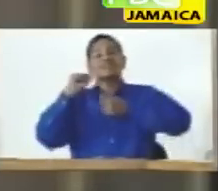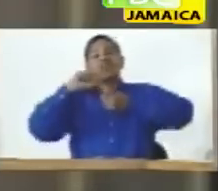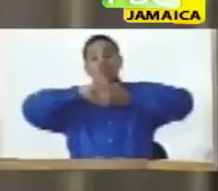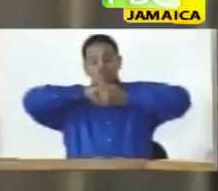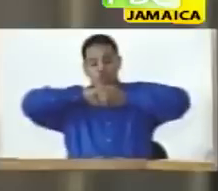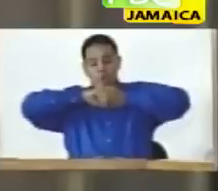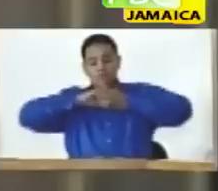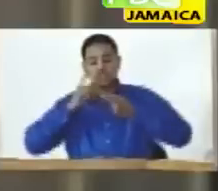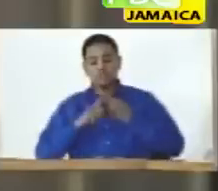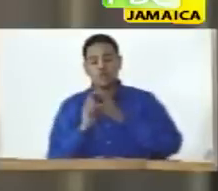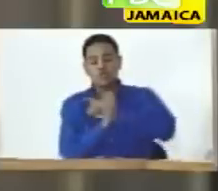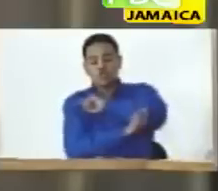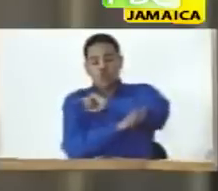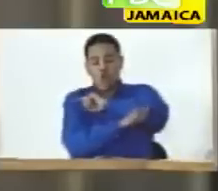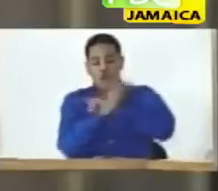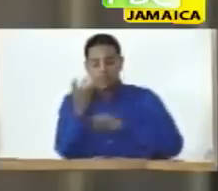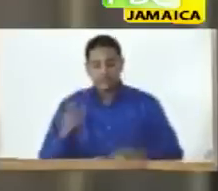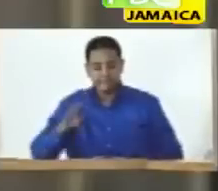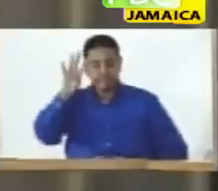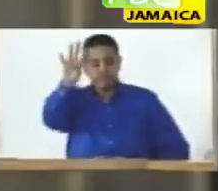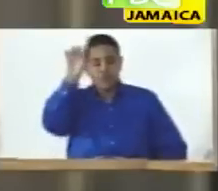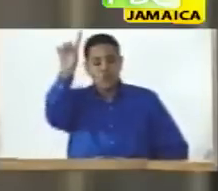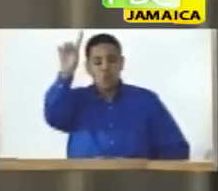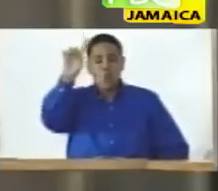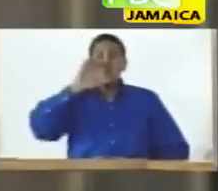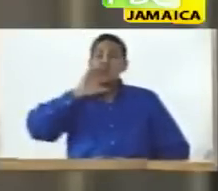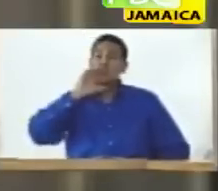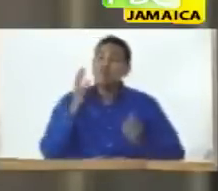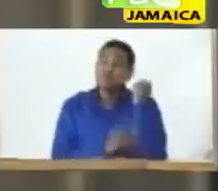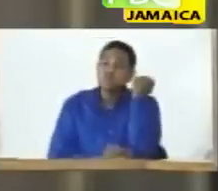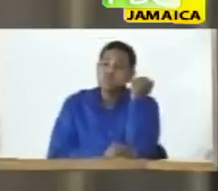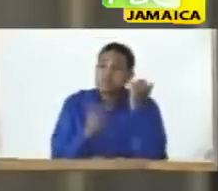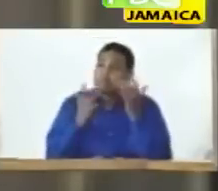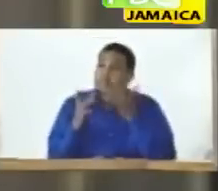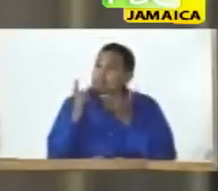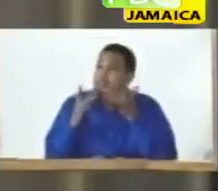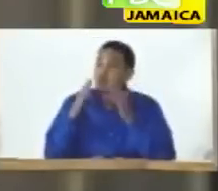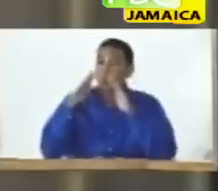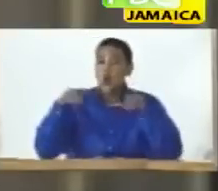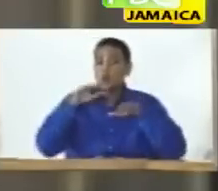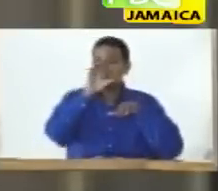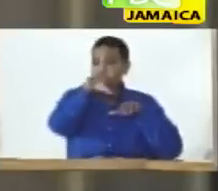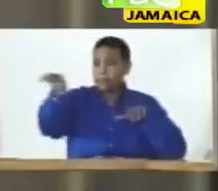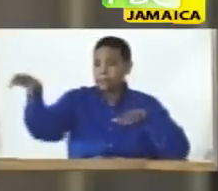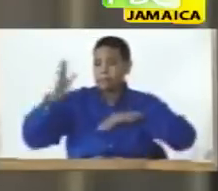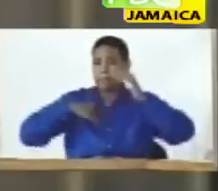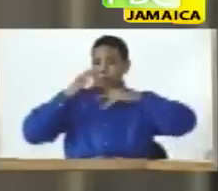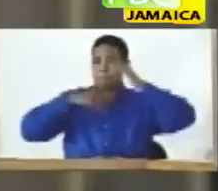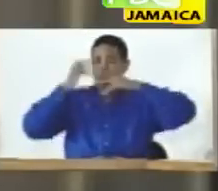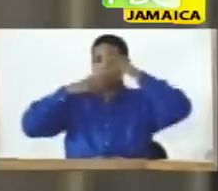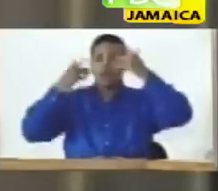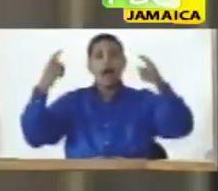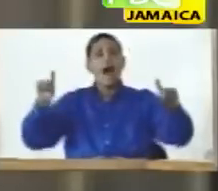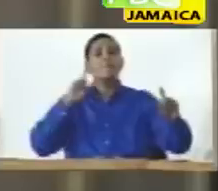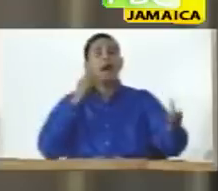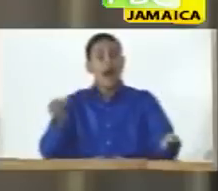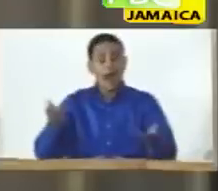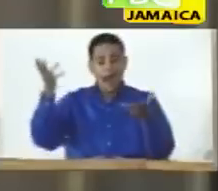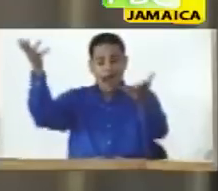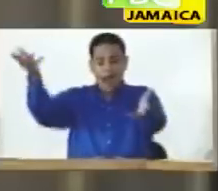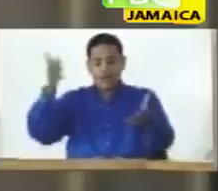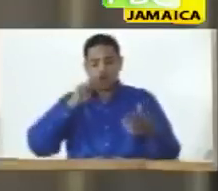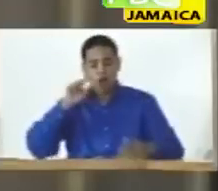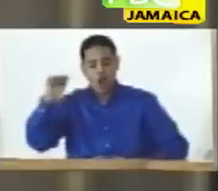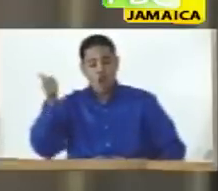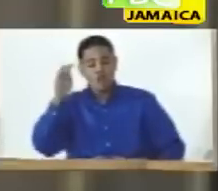Thomas and Trelawney. 41 indigent houses have also been constructed and handed over, and